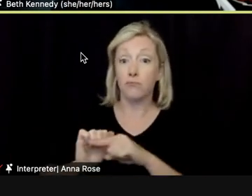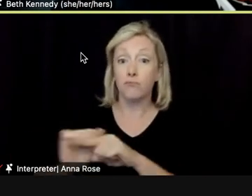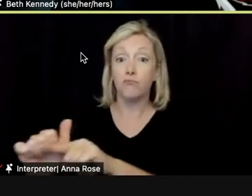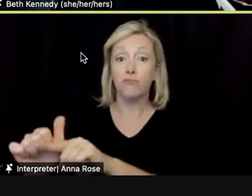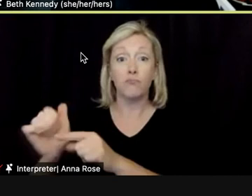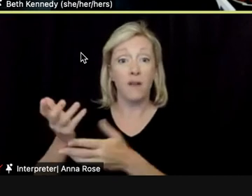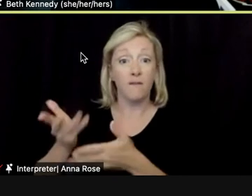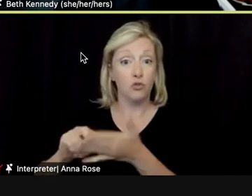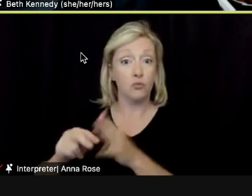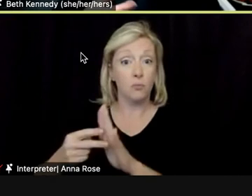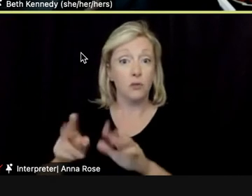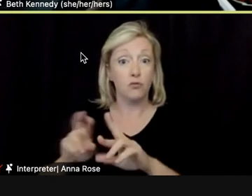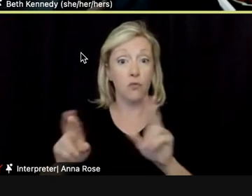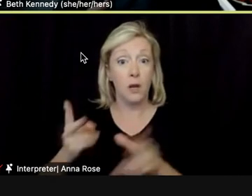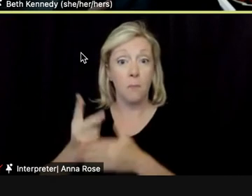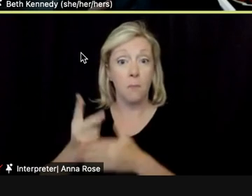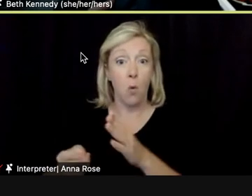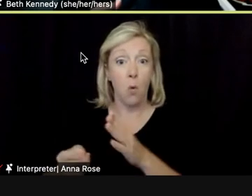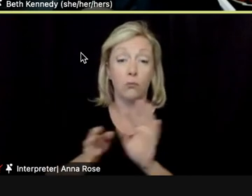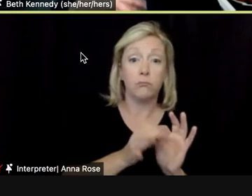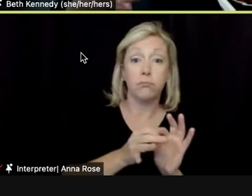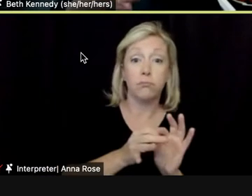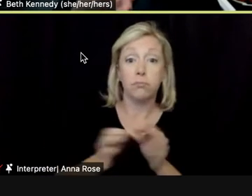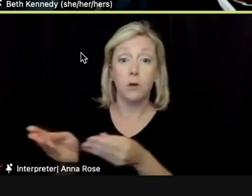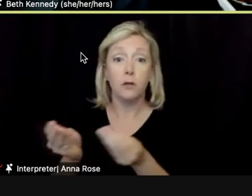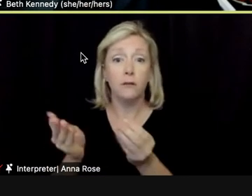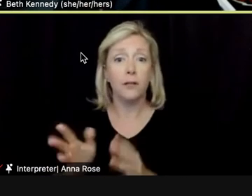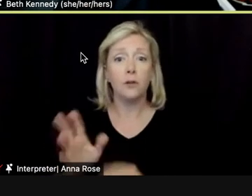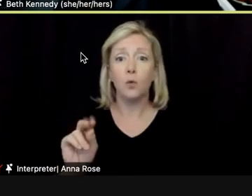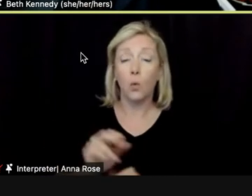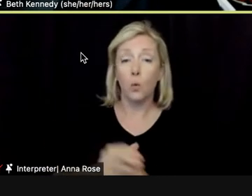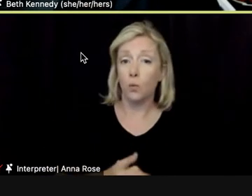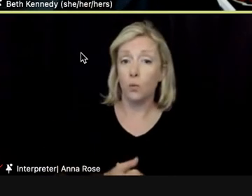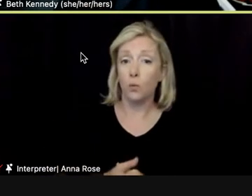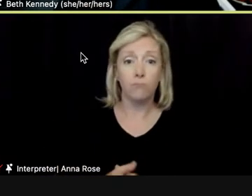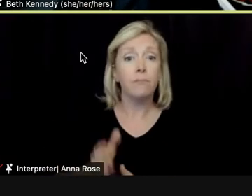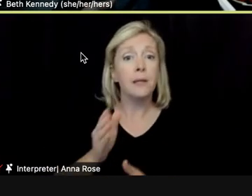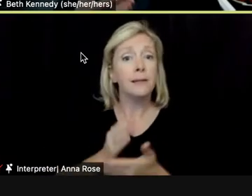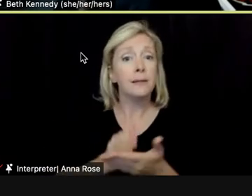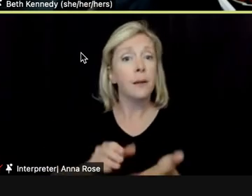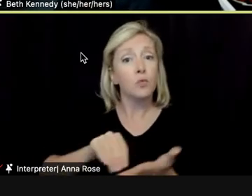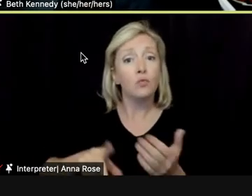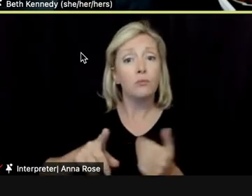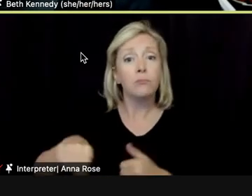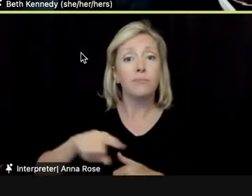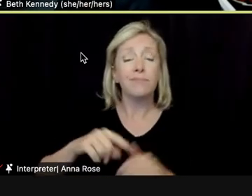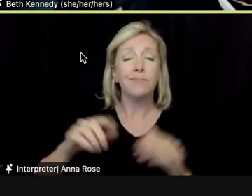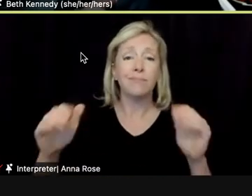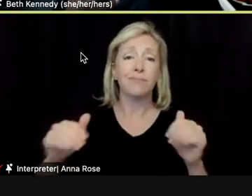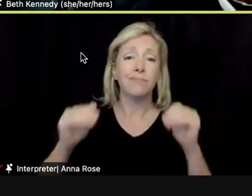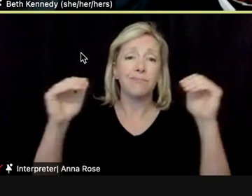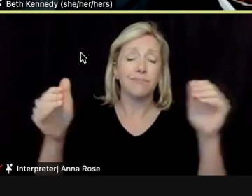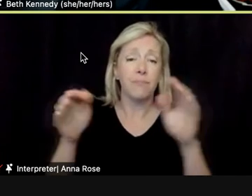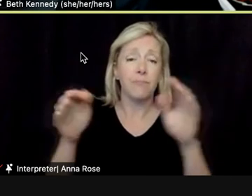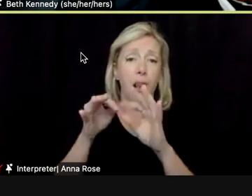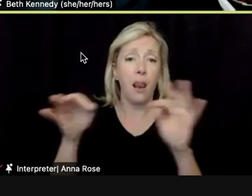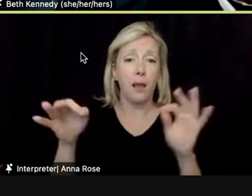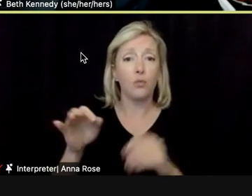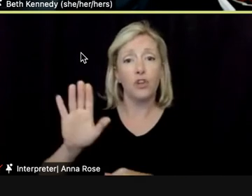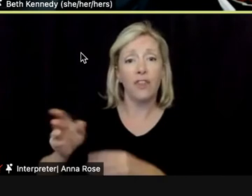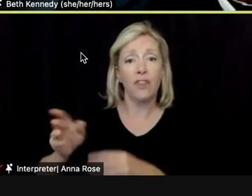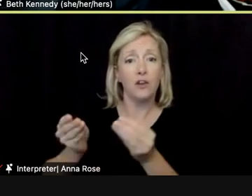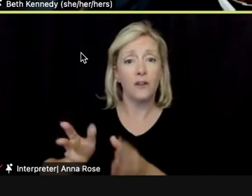Sometimes for students who are deafblind, who have very high levels of language, their intervener really needs to have that